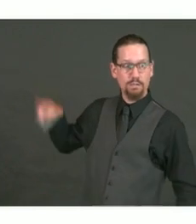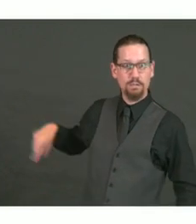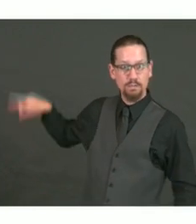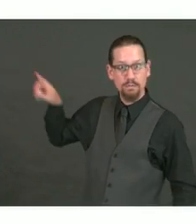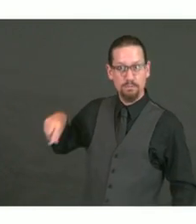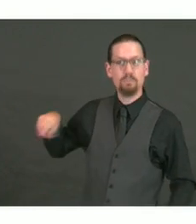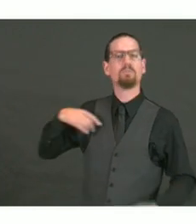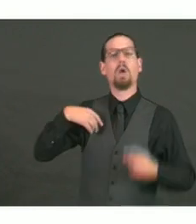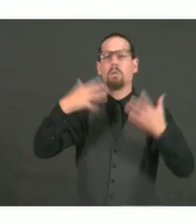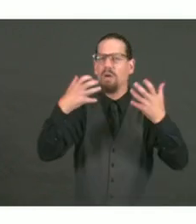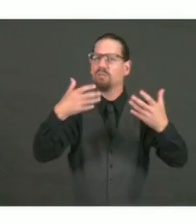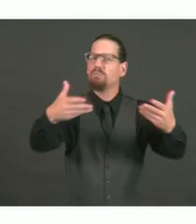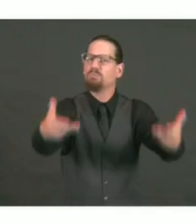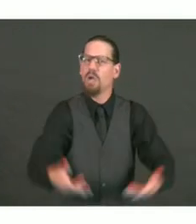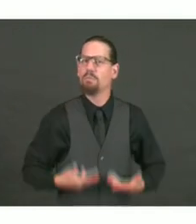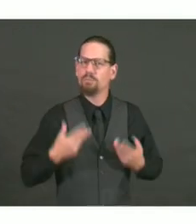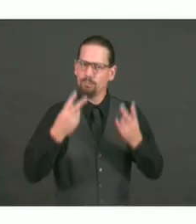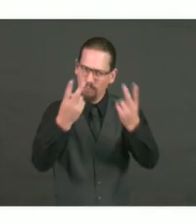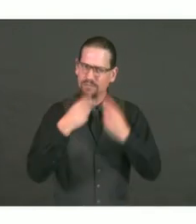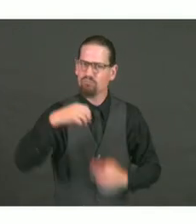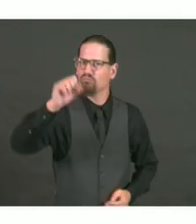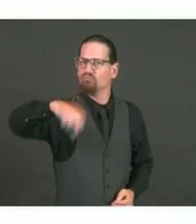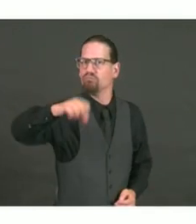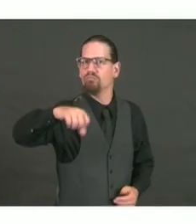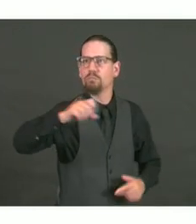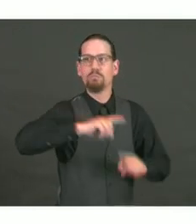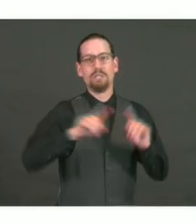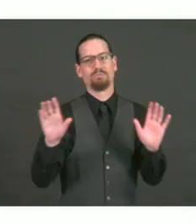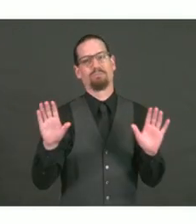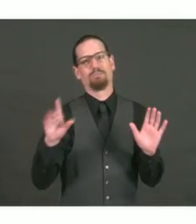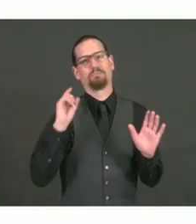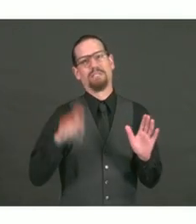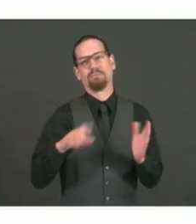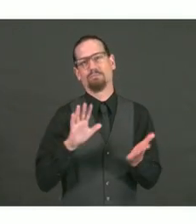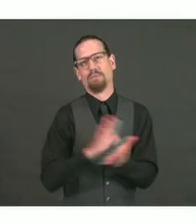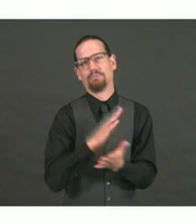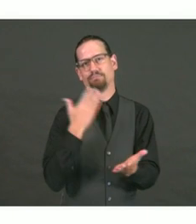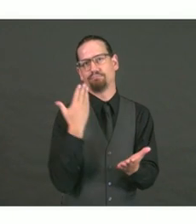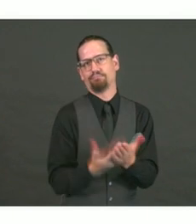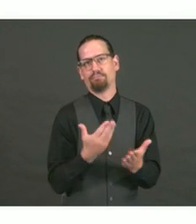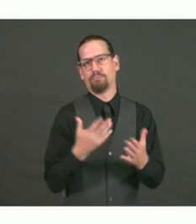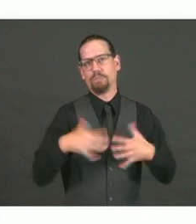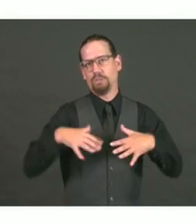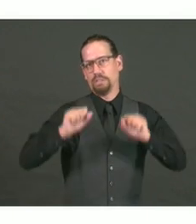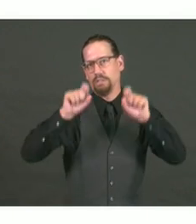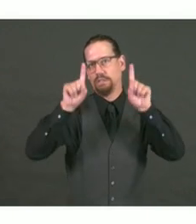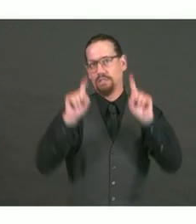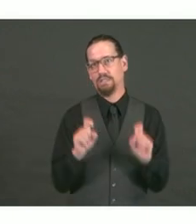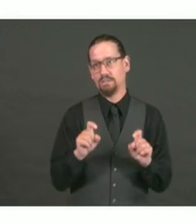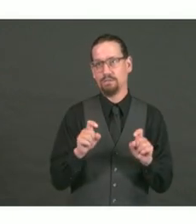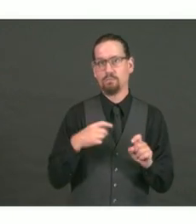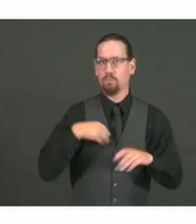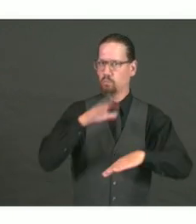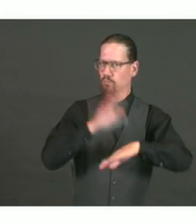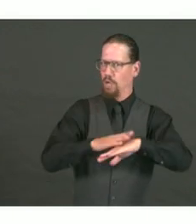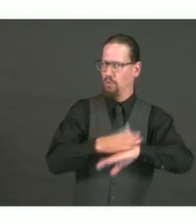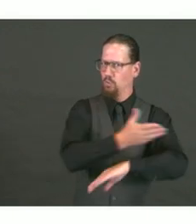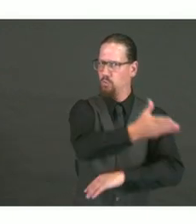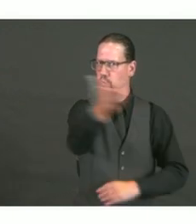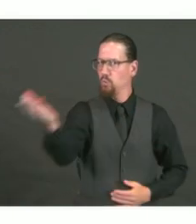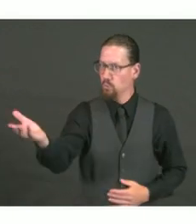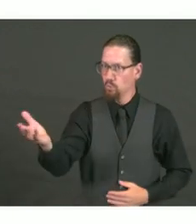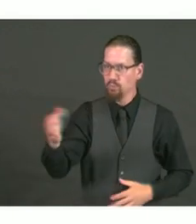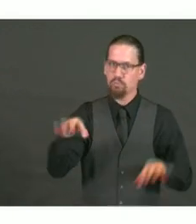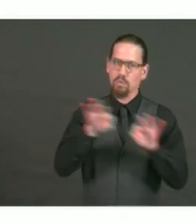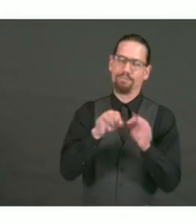the rules. And I want to thank the hospitality industry in advance for your cooperation. We've been in touch with